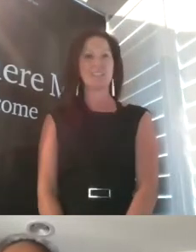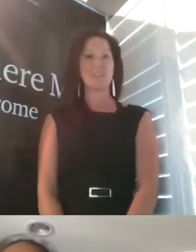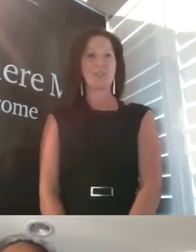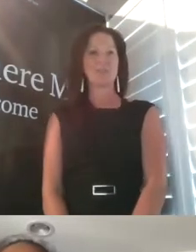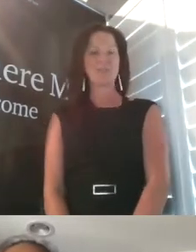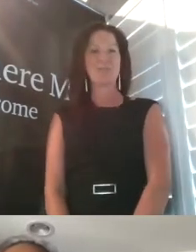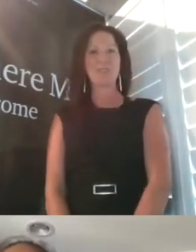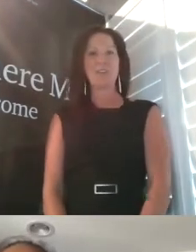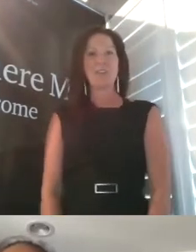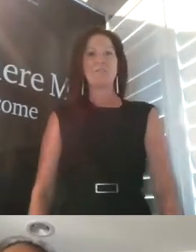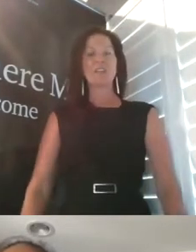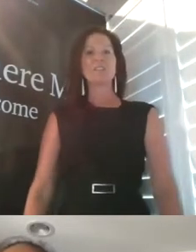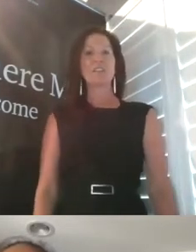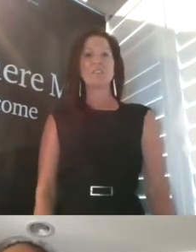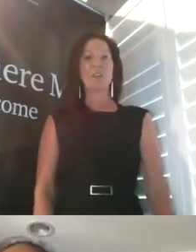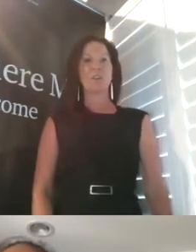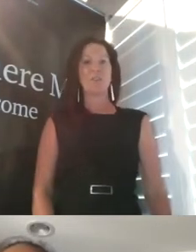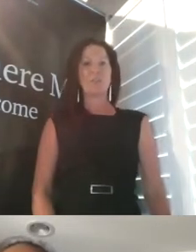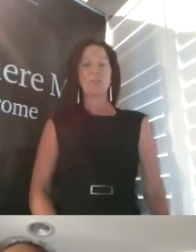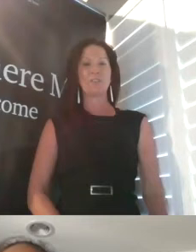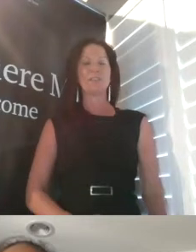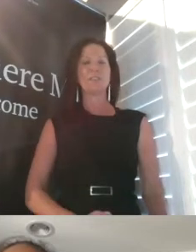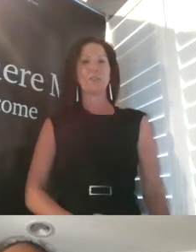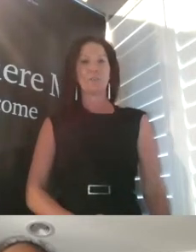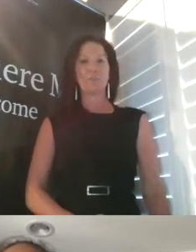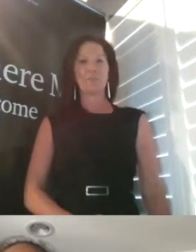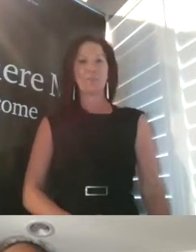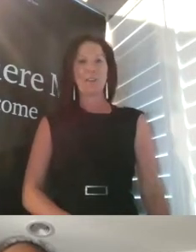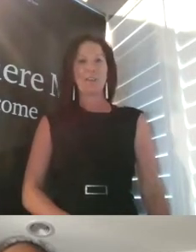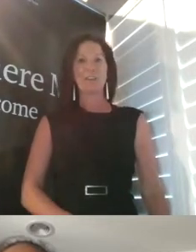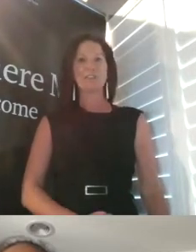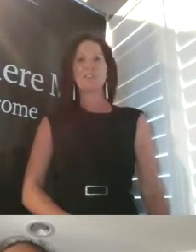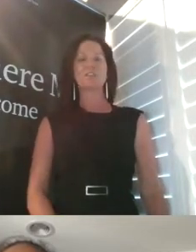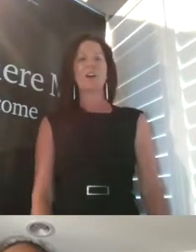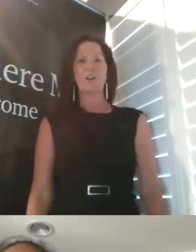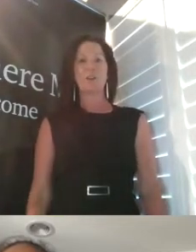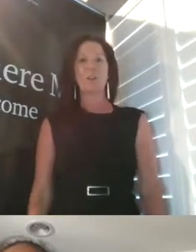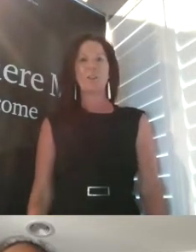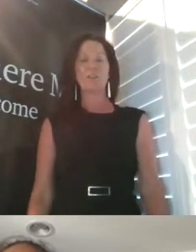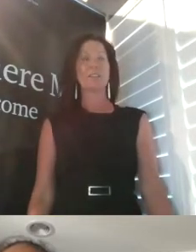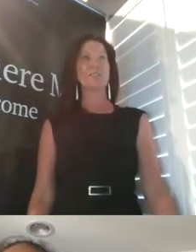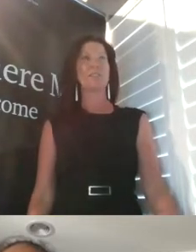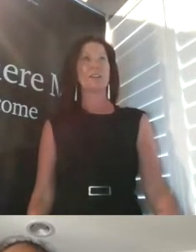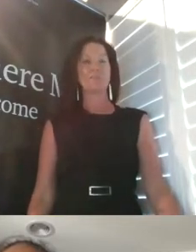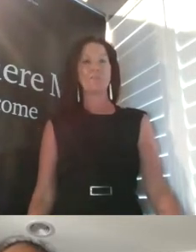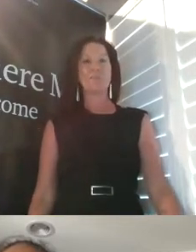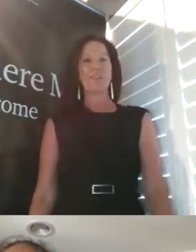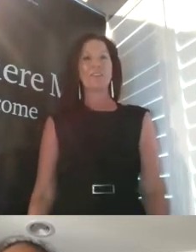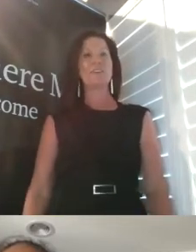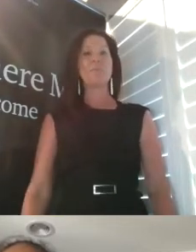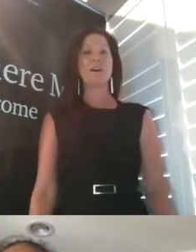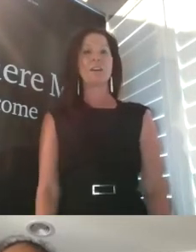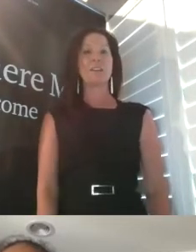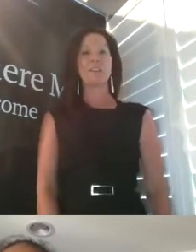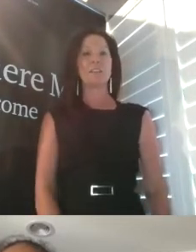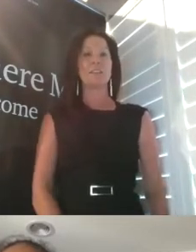Karakia tātou. Whakatake te hau ki te ru. Whakatake te hau ki te tonga.